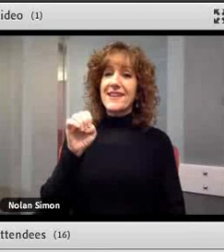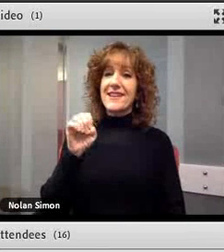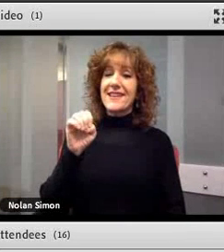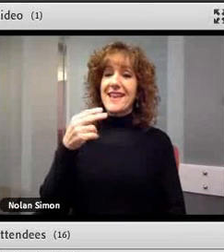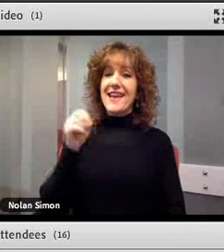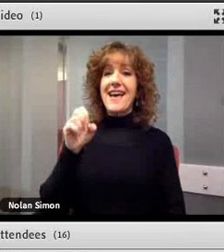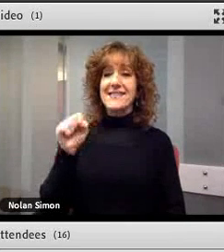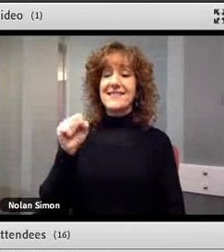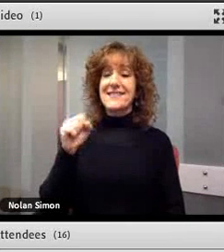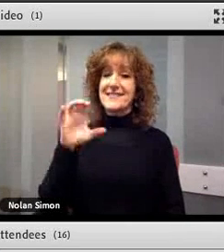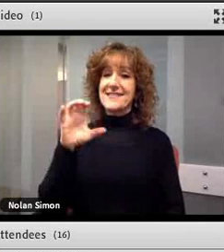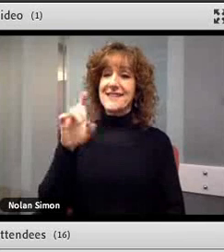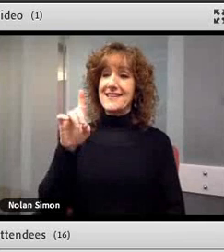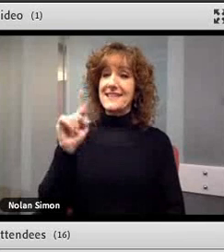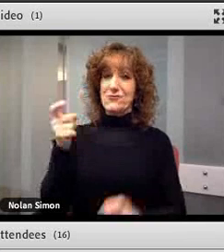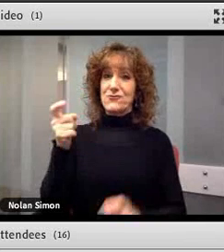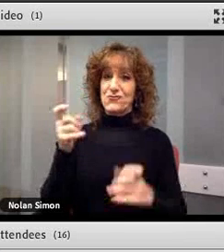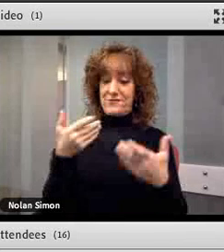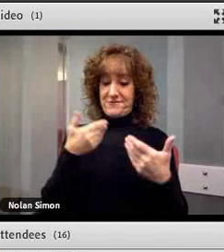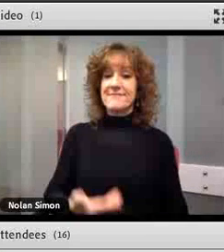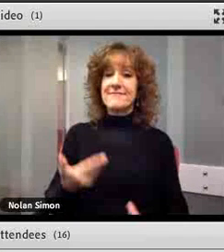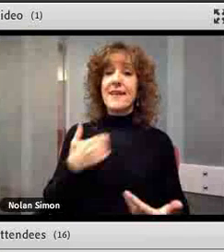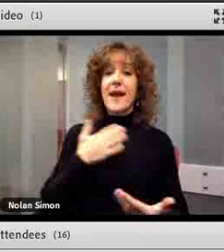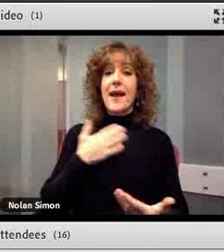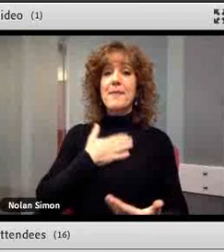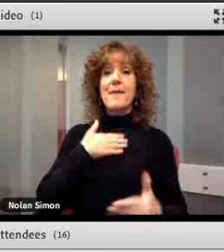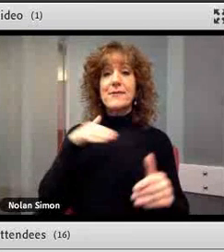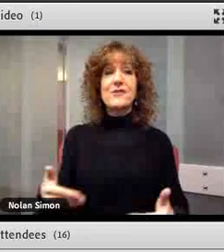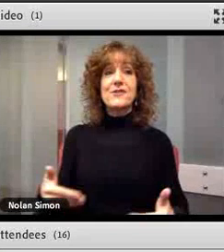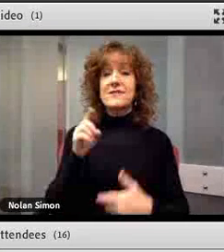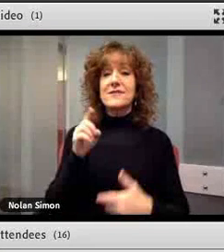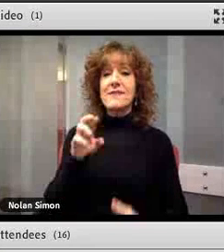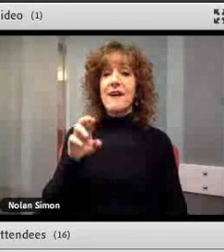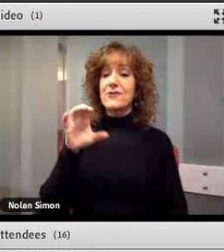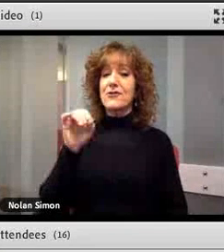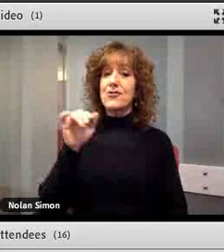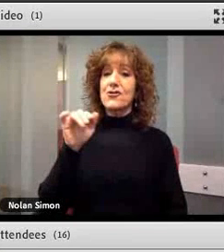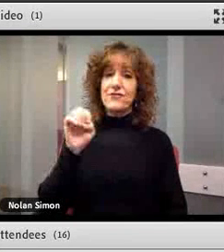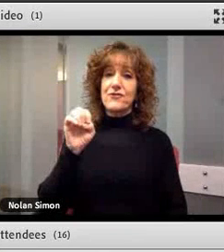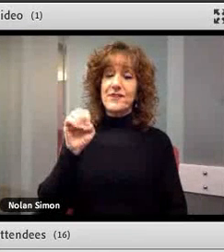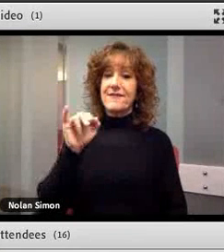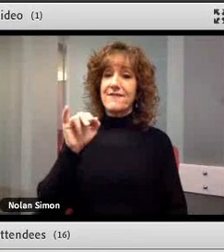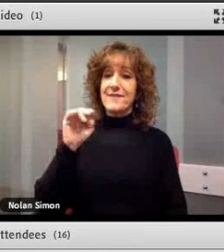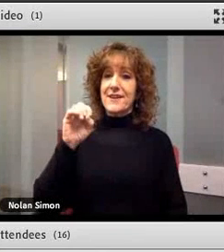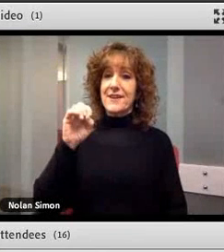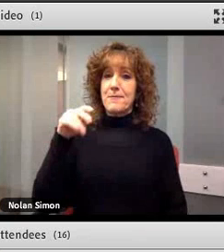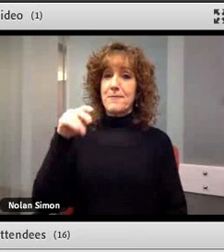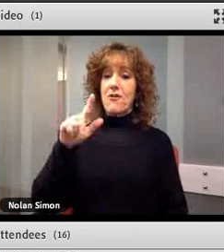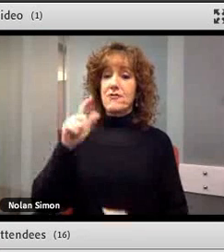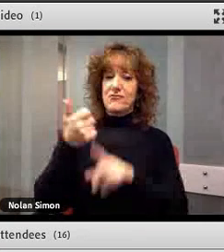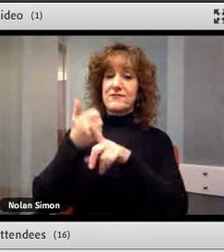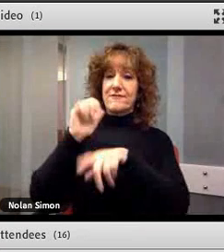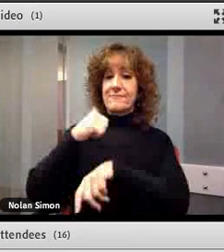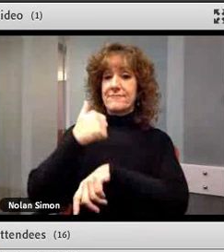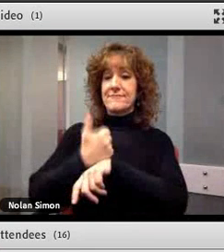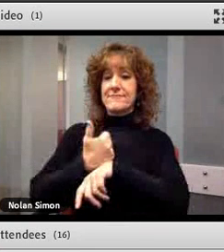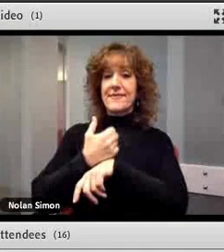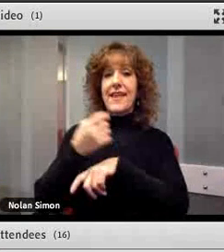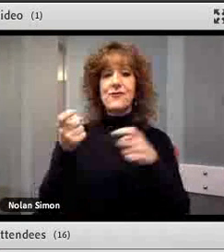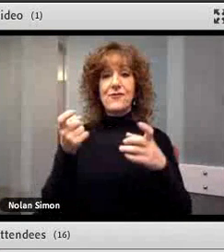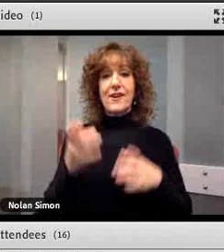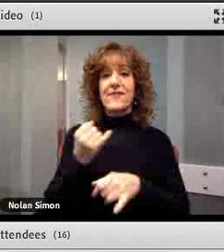Hess, the CTD Director, and I'm pleased to introduce Dr. Corinne Vinipol, the founder